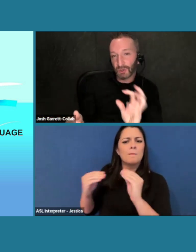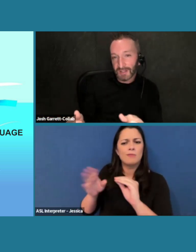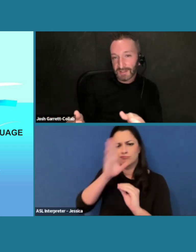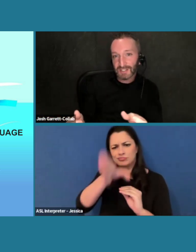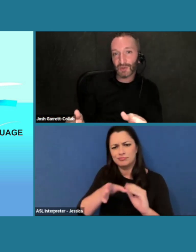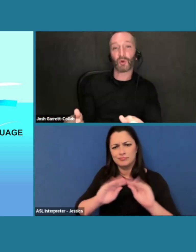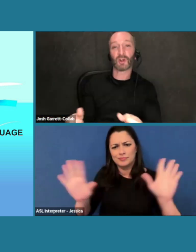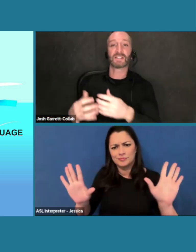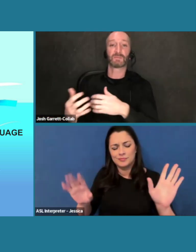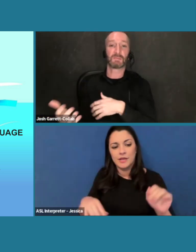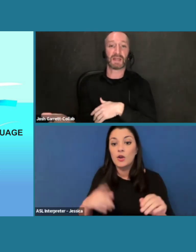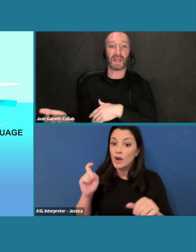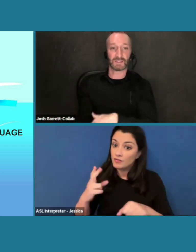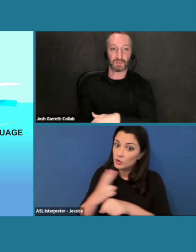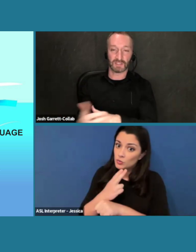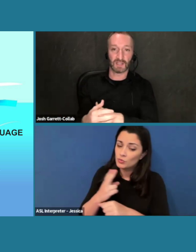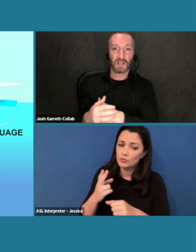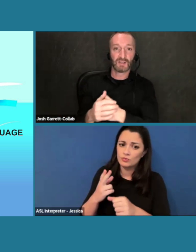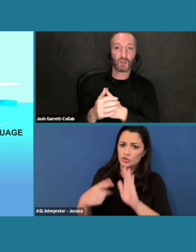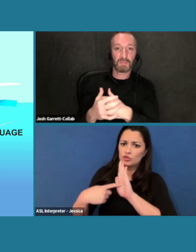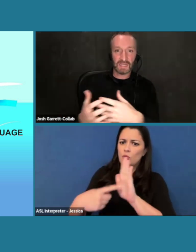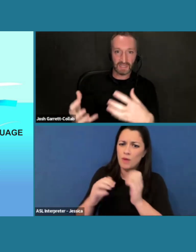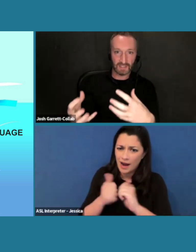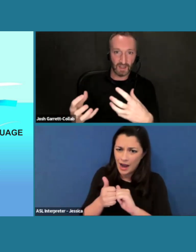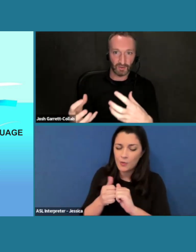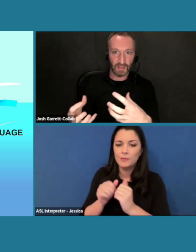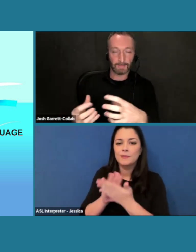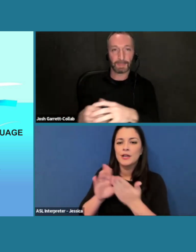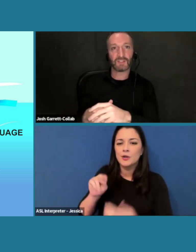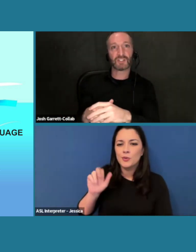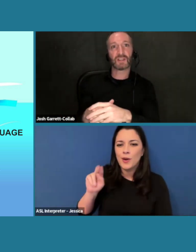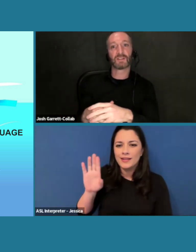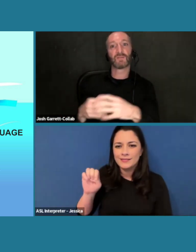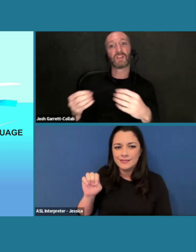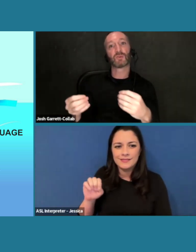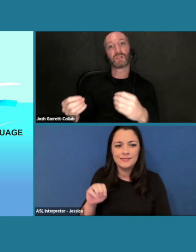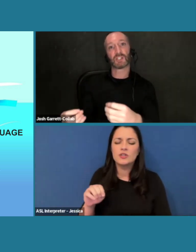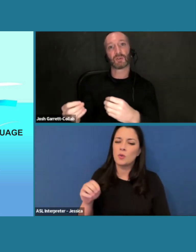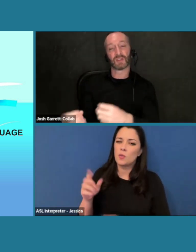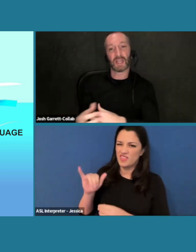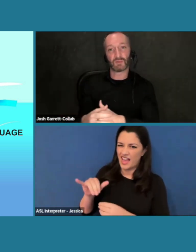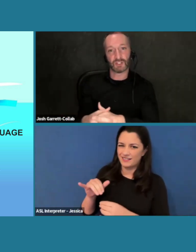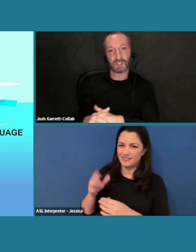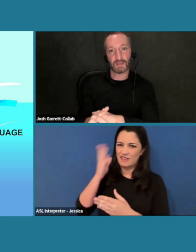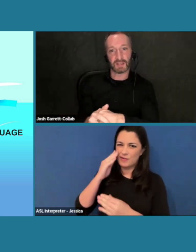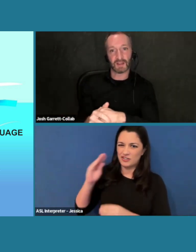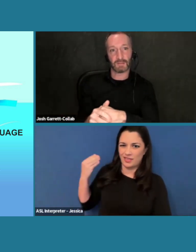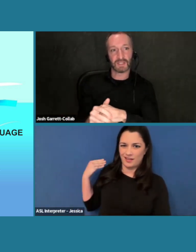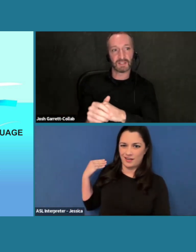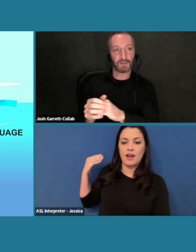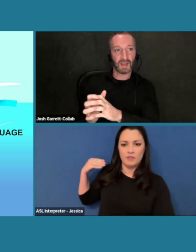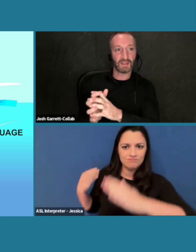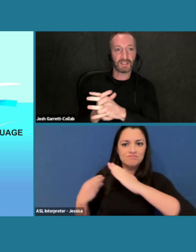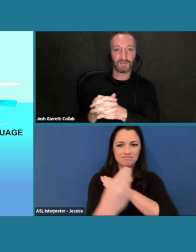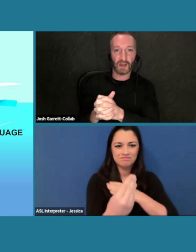with some nuances or it needs to be made explicit. So meaning is another thing. And just the visual nature of language is something that